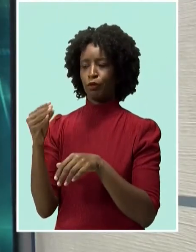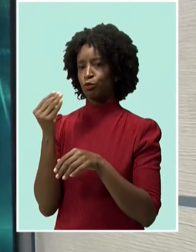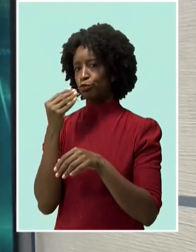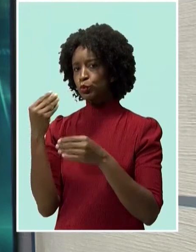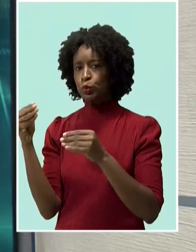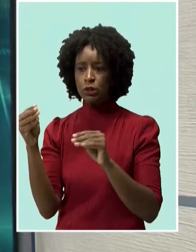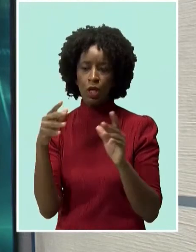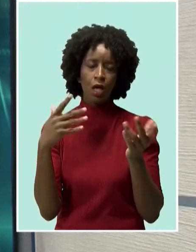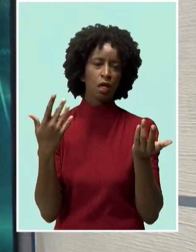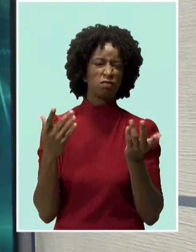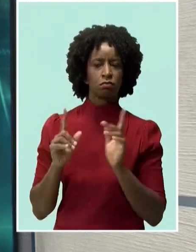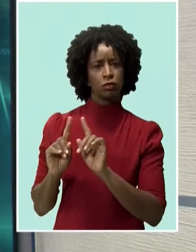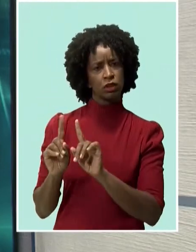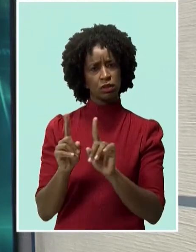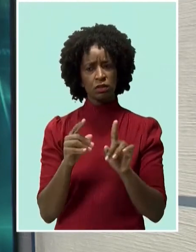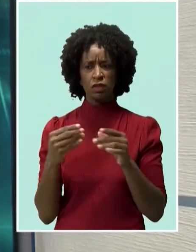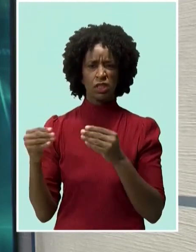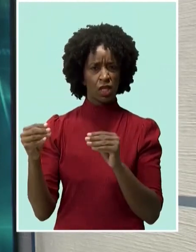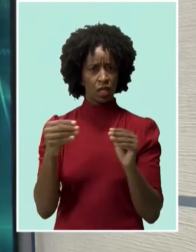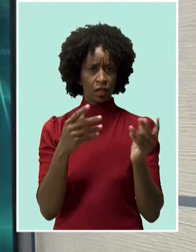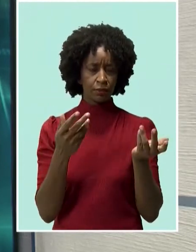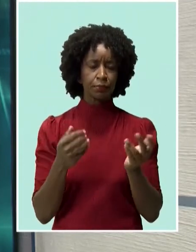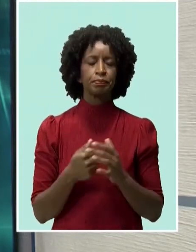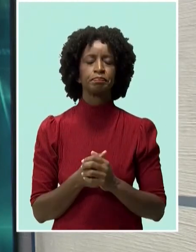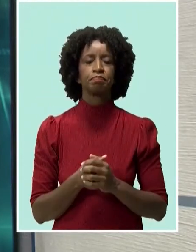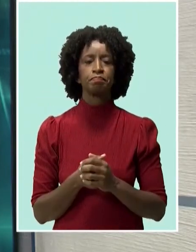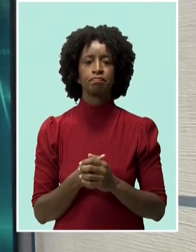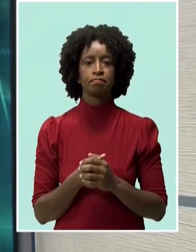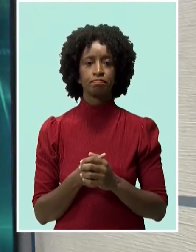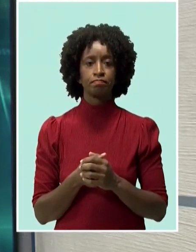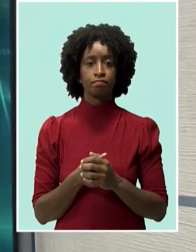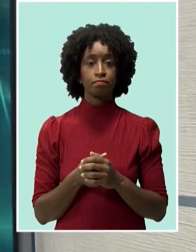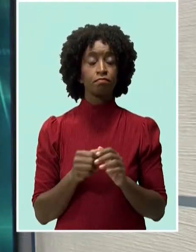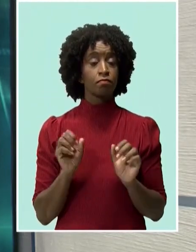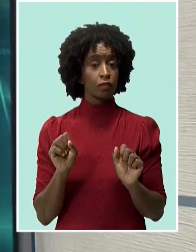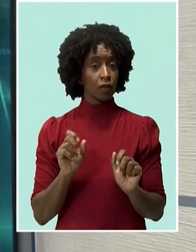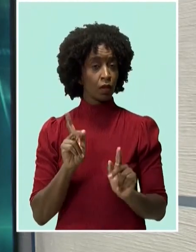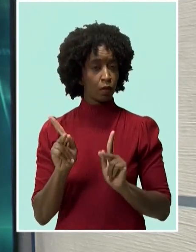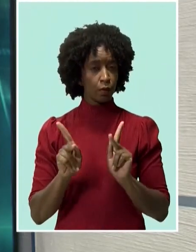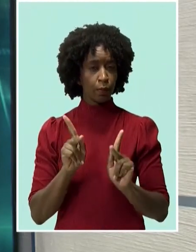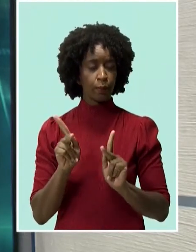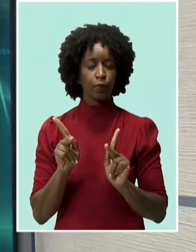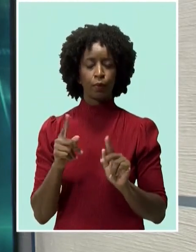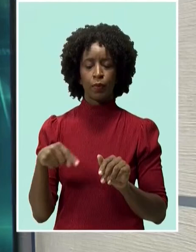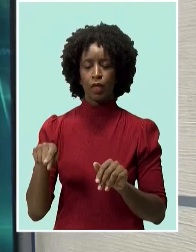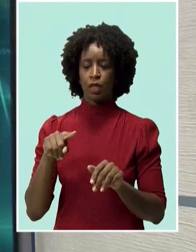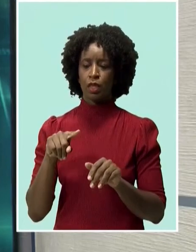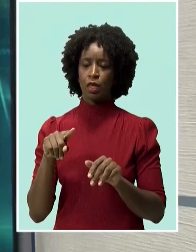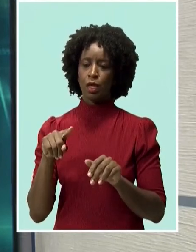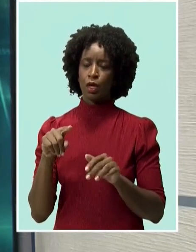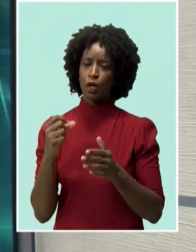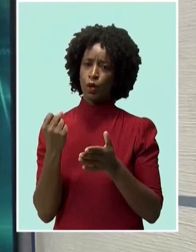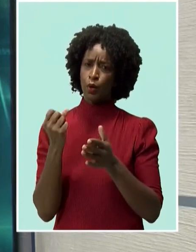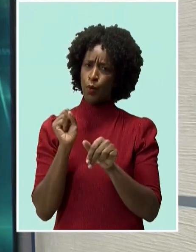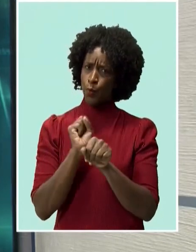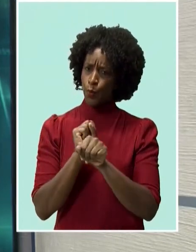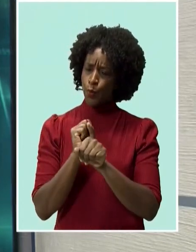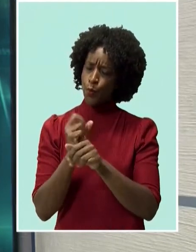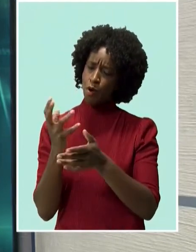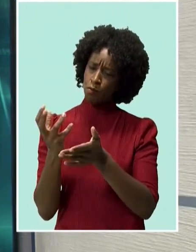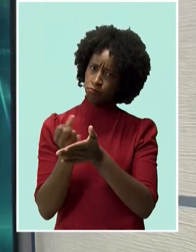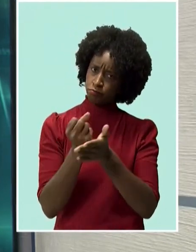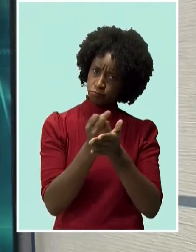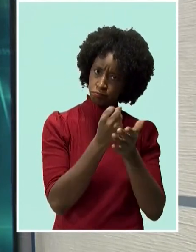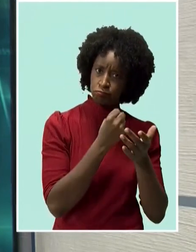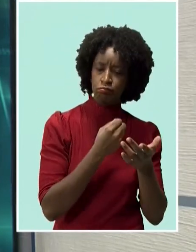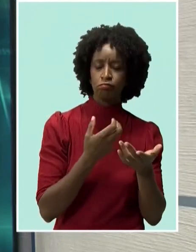financial consultant Rohan Cumberbatch says individuals can see greater economic enfranchisement if they're offered shares and lease agreements